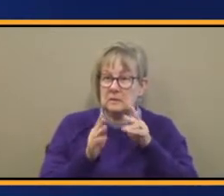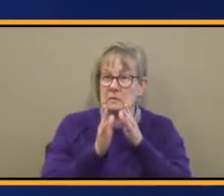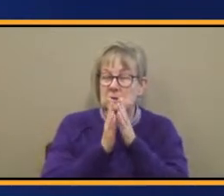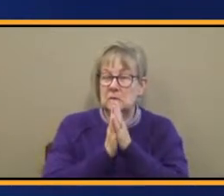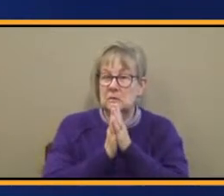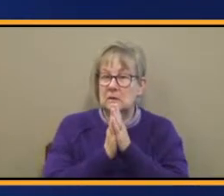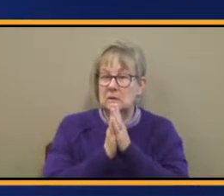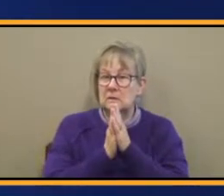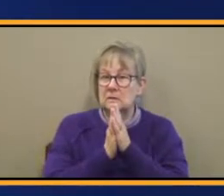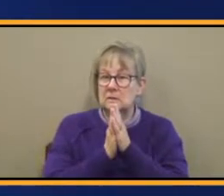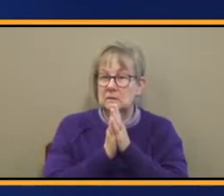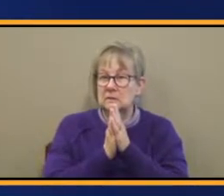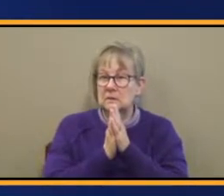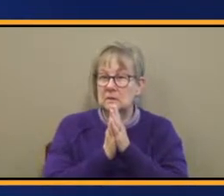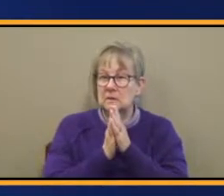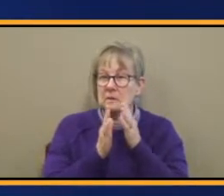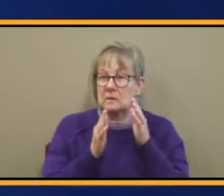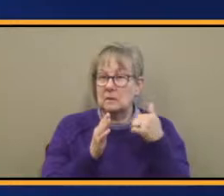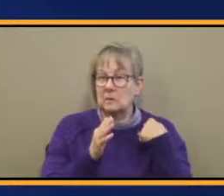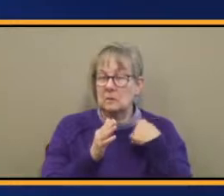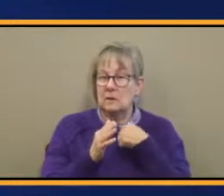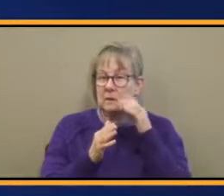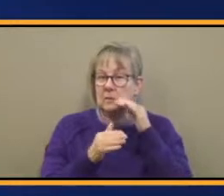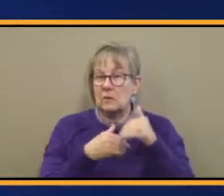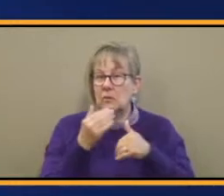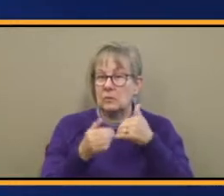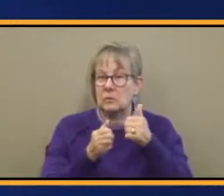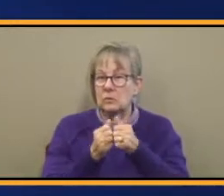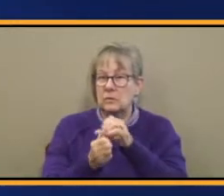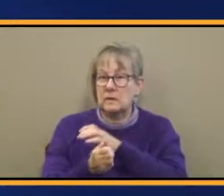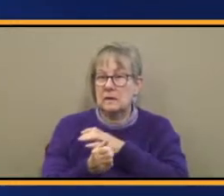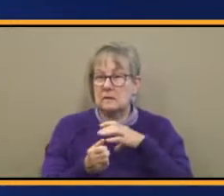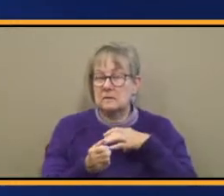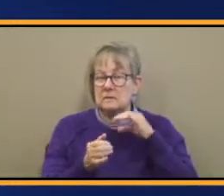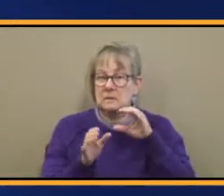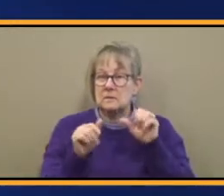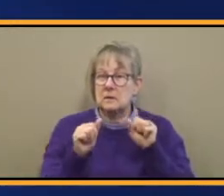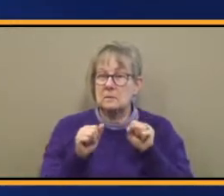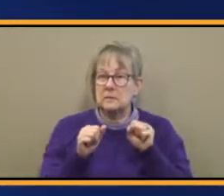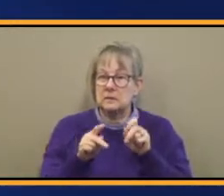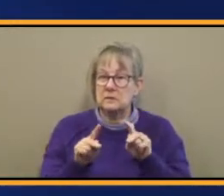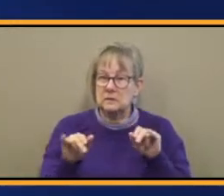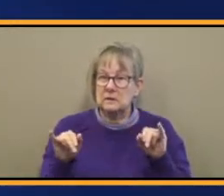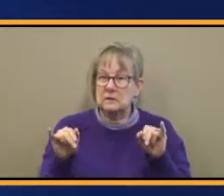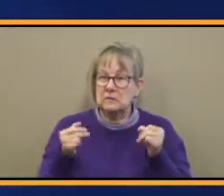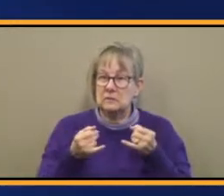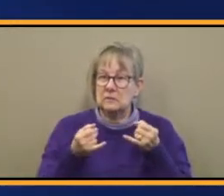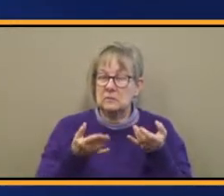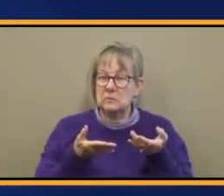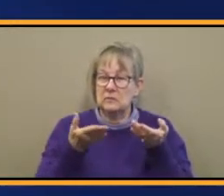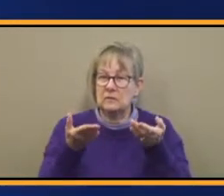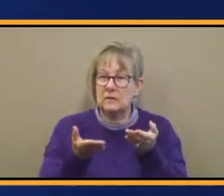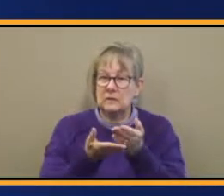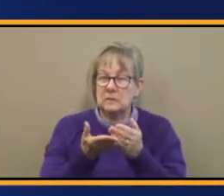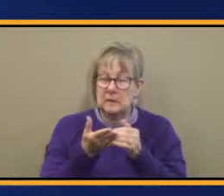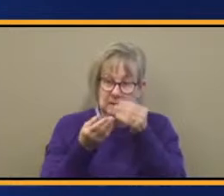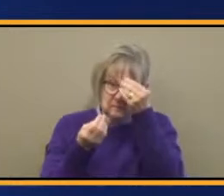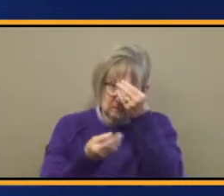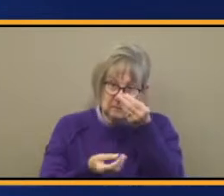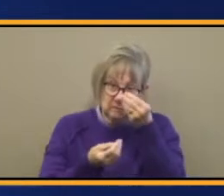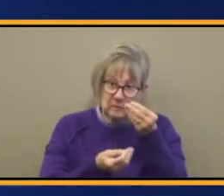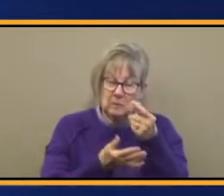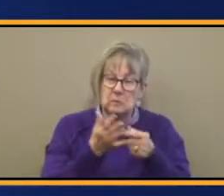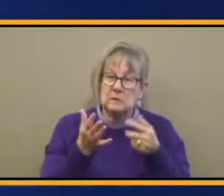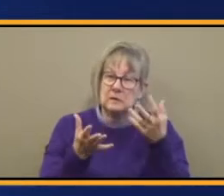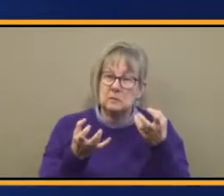we'll make sure we walk that through with you. Council will have the opportunity to introduce or provide some of that input as far as what they want to see in the